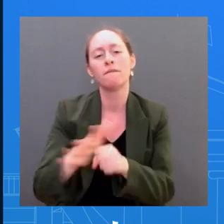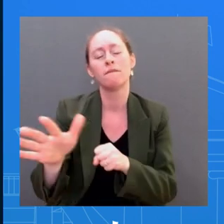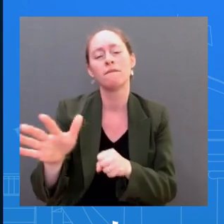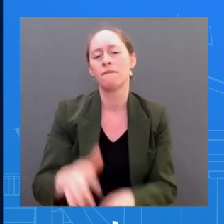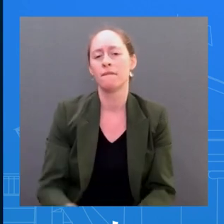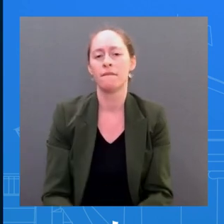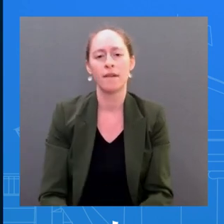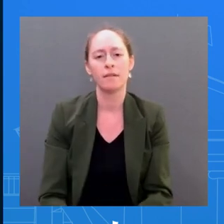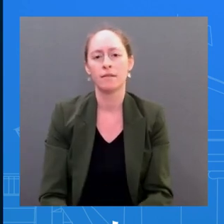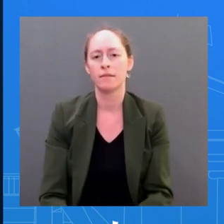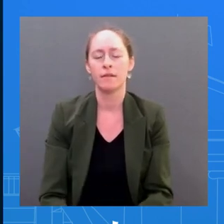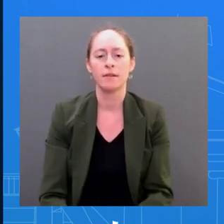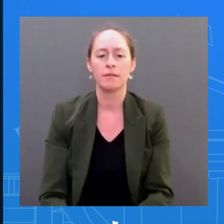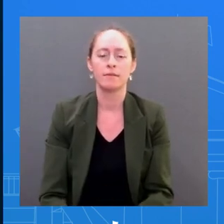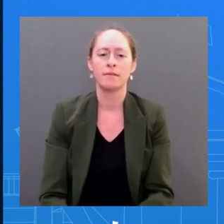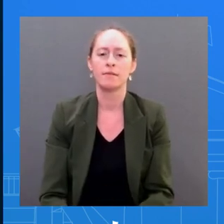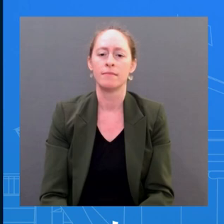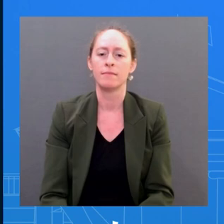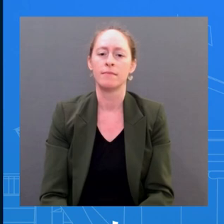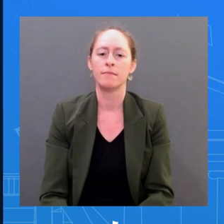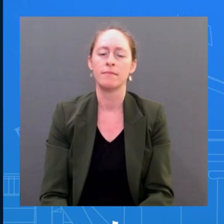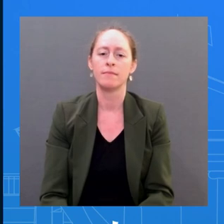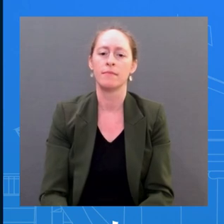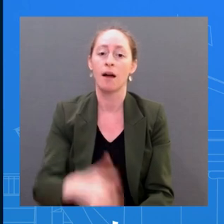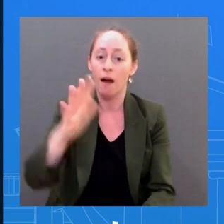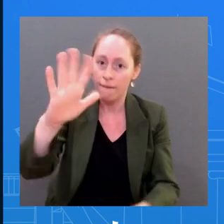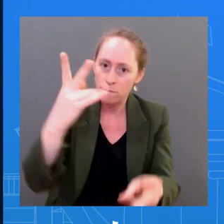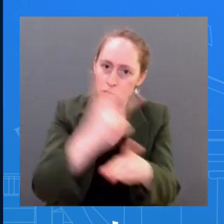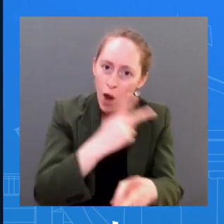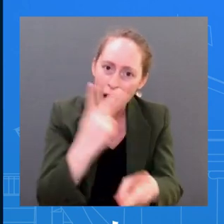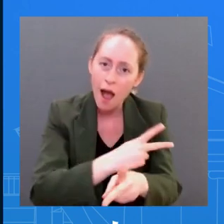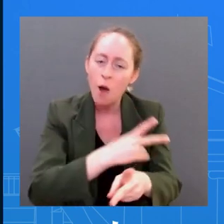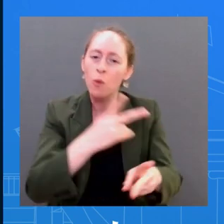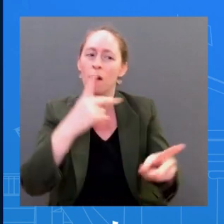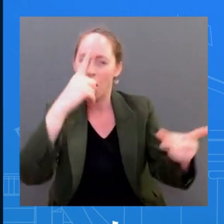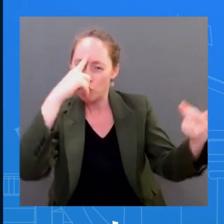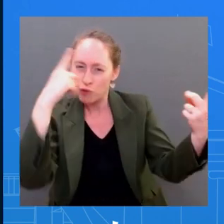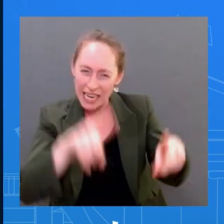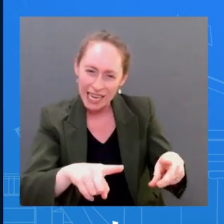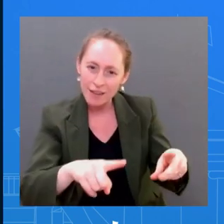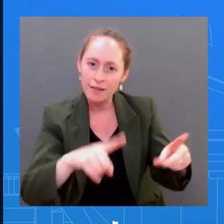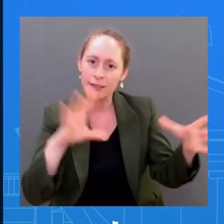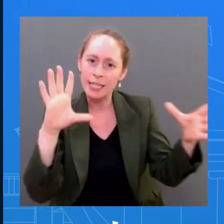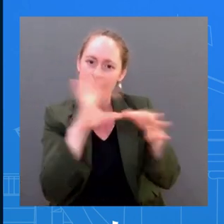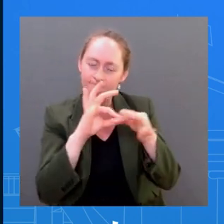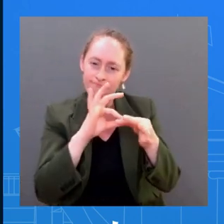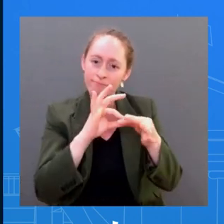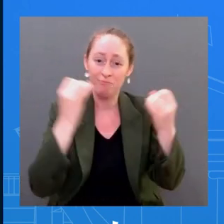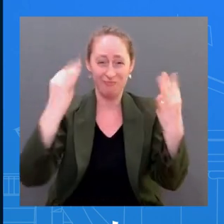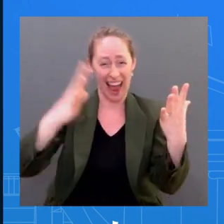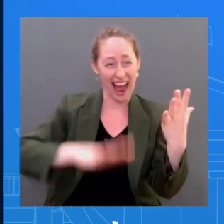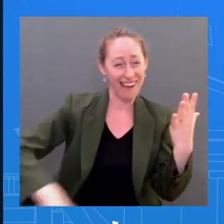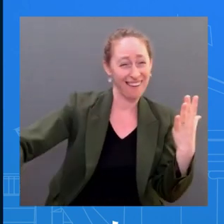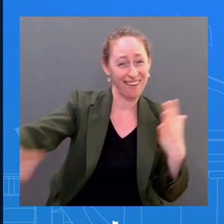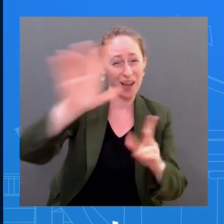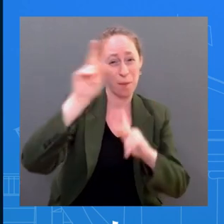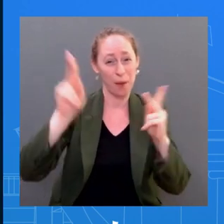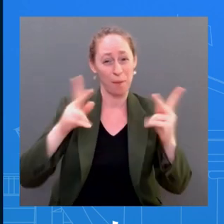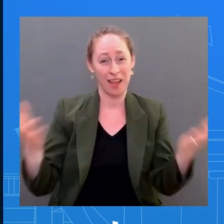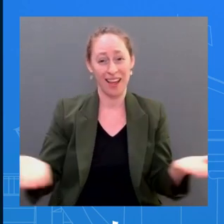Find a middle ground, the place where most of us Americans live anyway, especially on this issue.